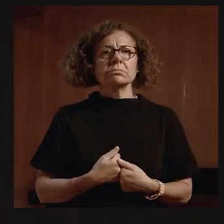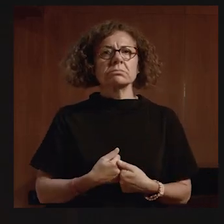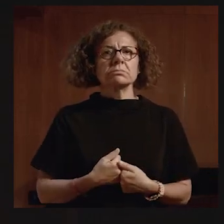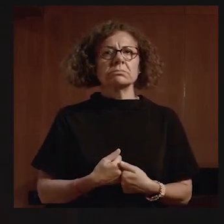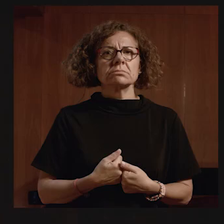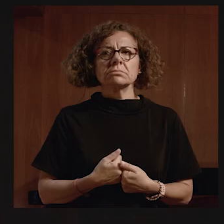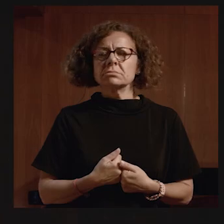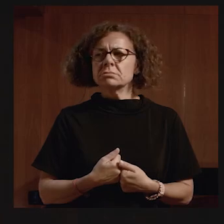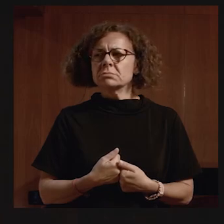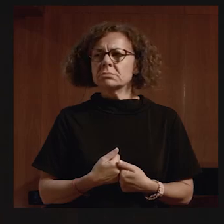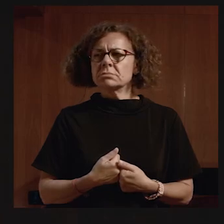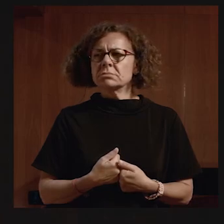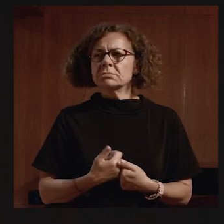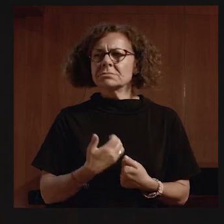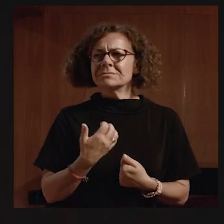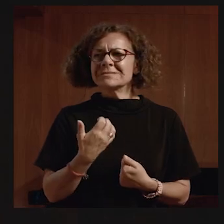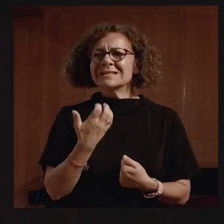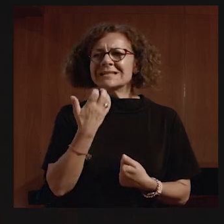feels right for you.